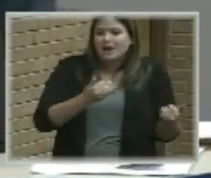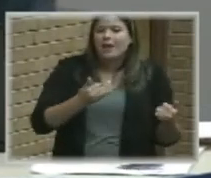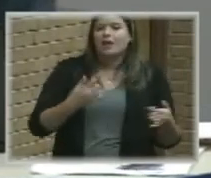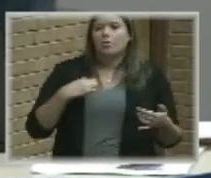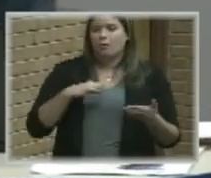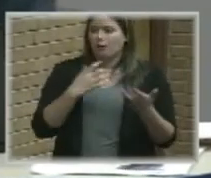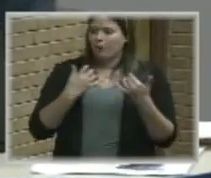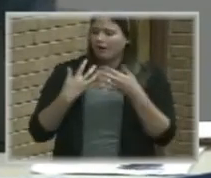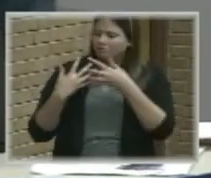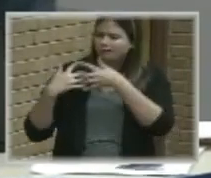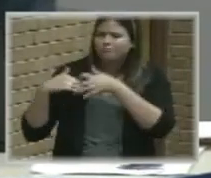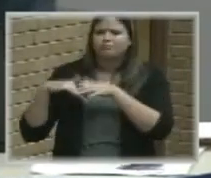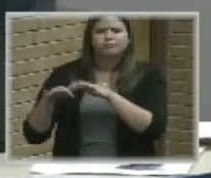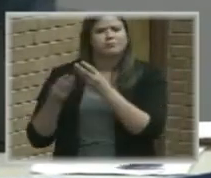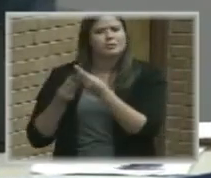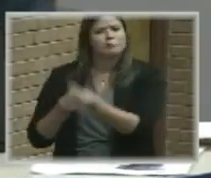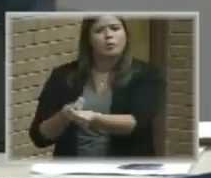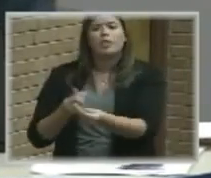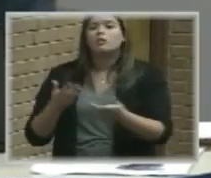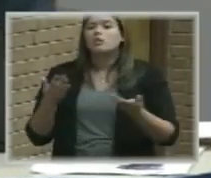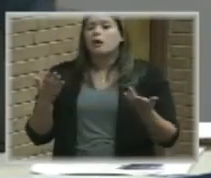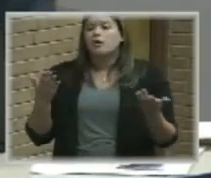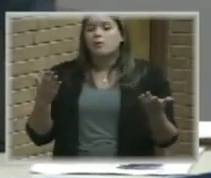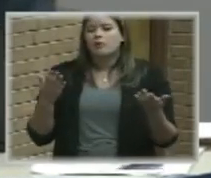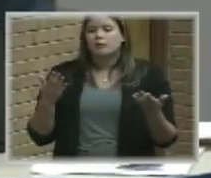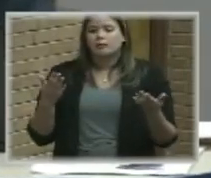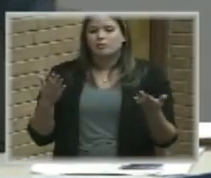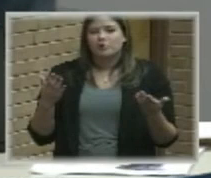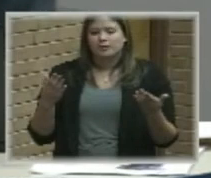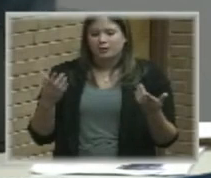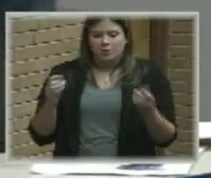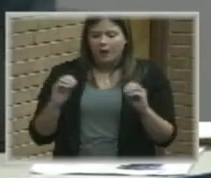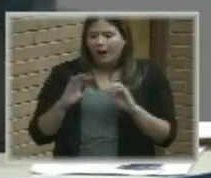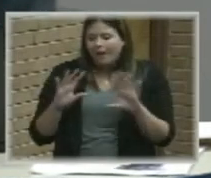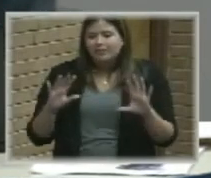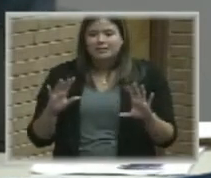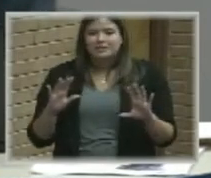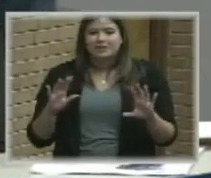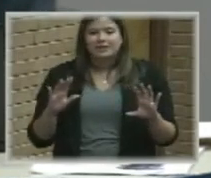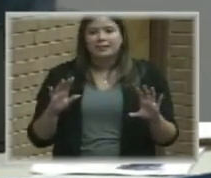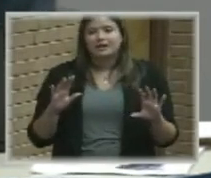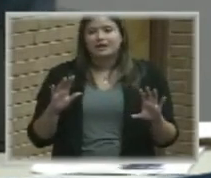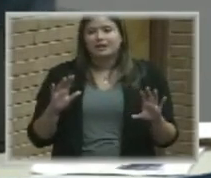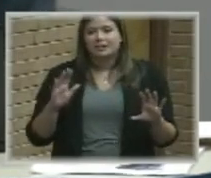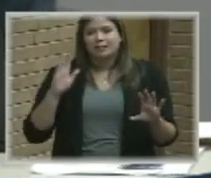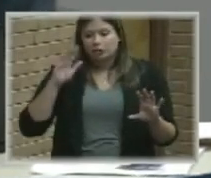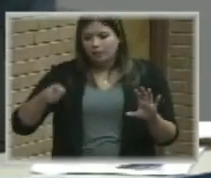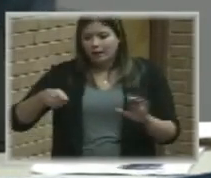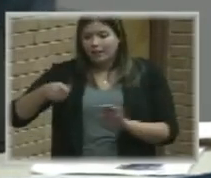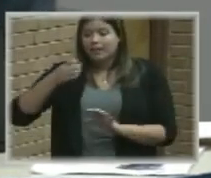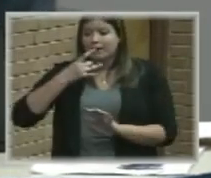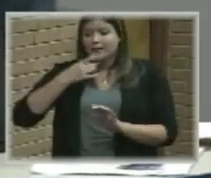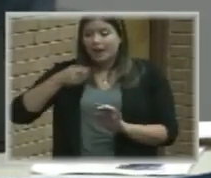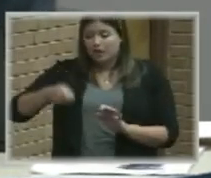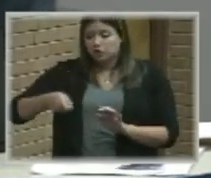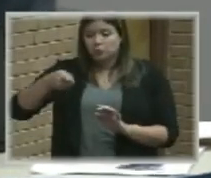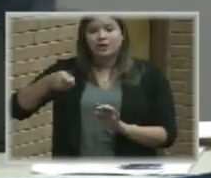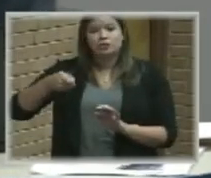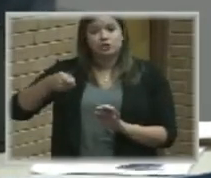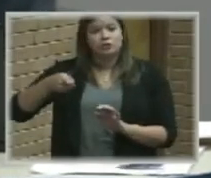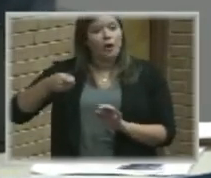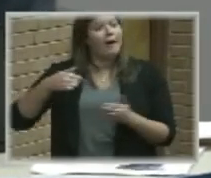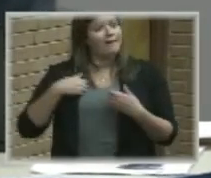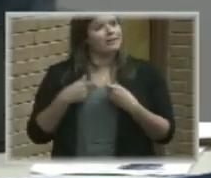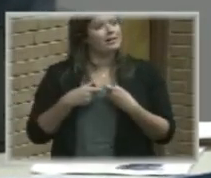Obviously, what will happen, you will flip a switch on your light switch and you will get electricity. The difference is the